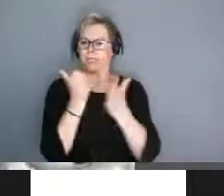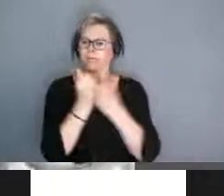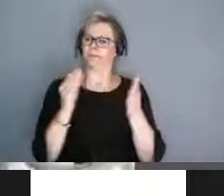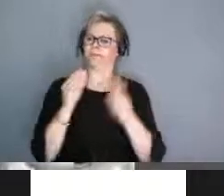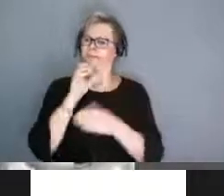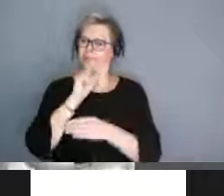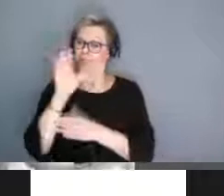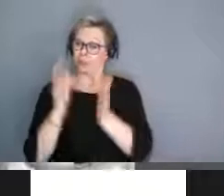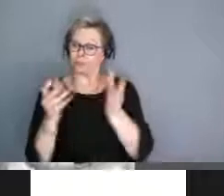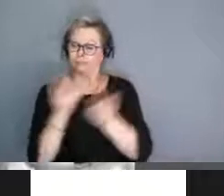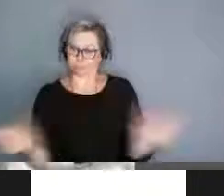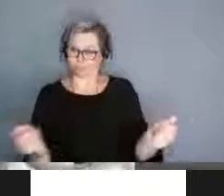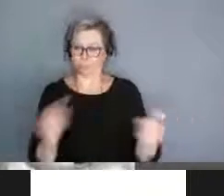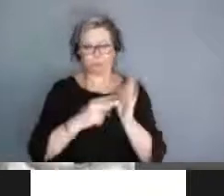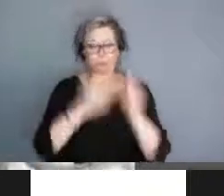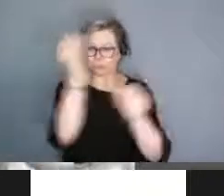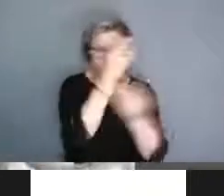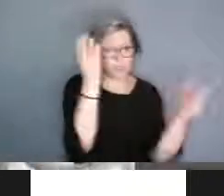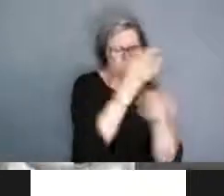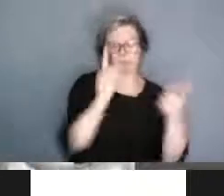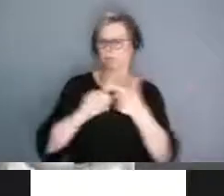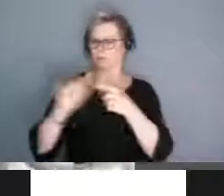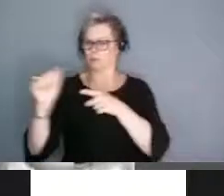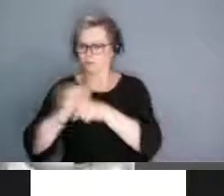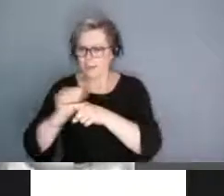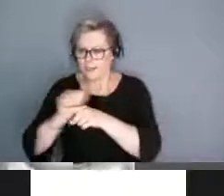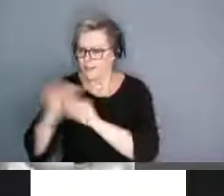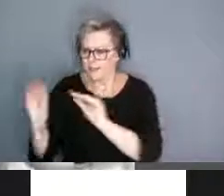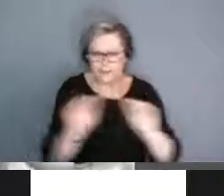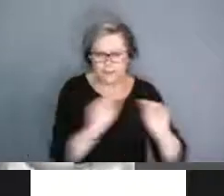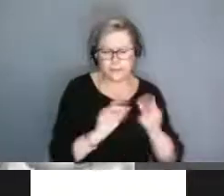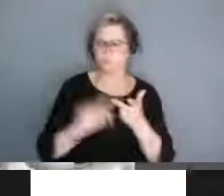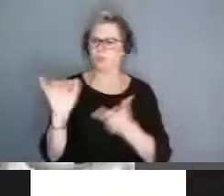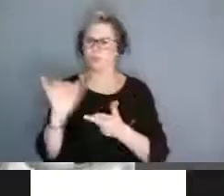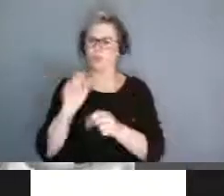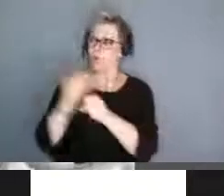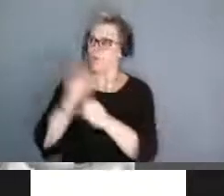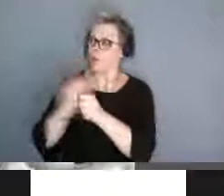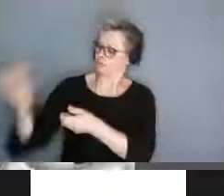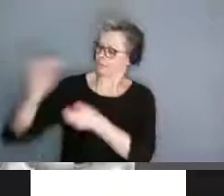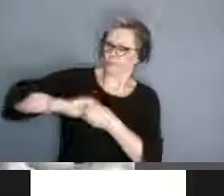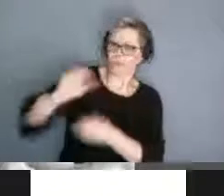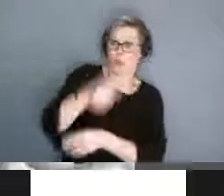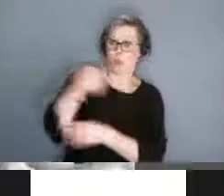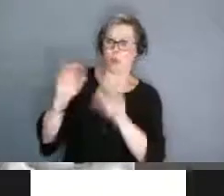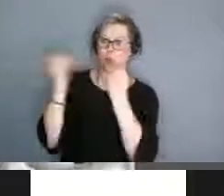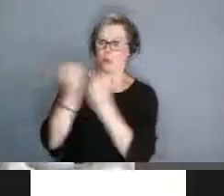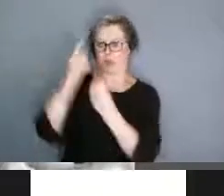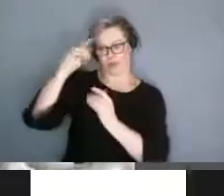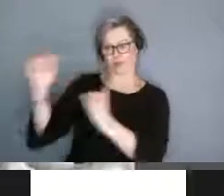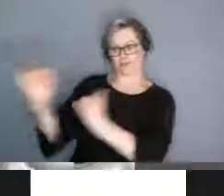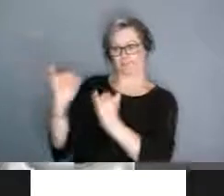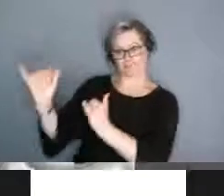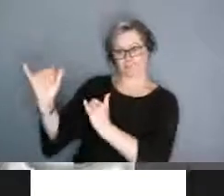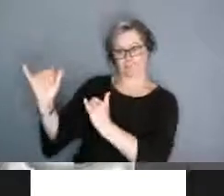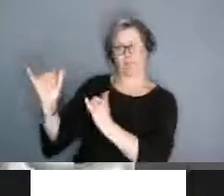awareness, delivering education and training, and working collaboratively with our like-minded organizations on a provincial, a